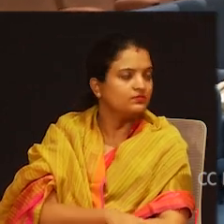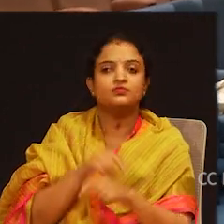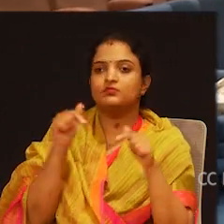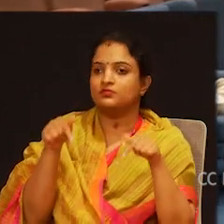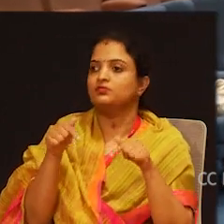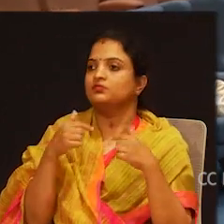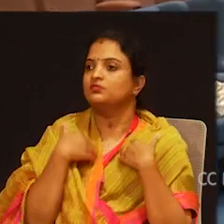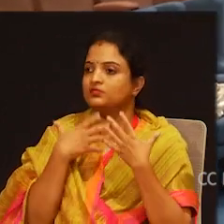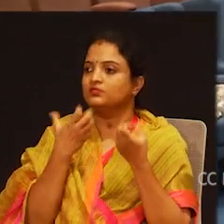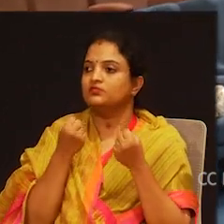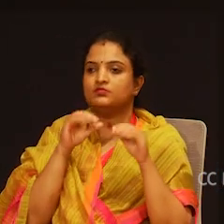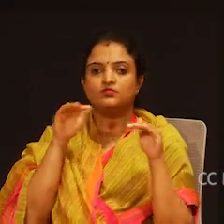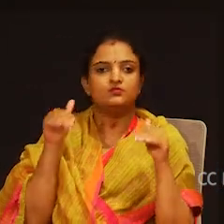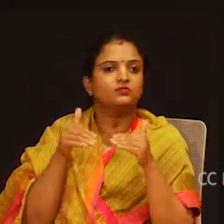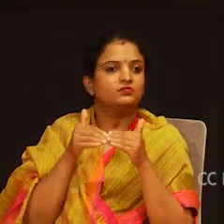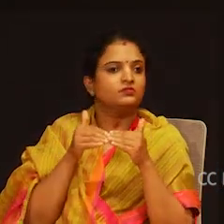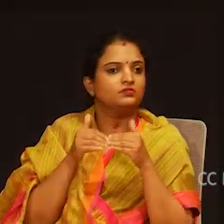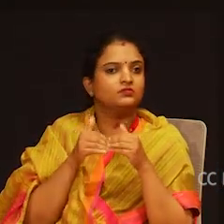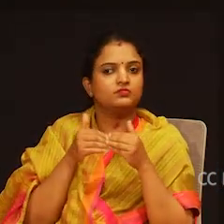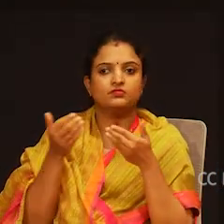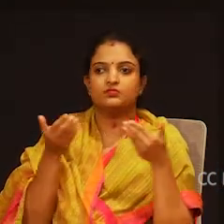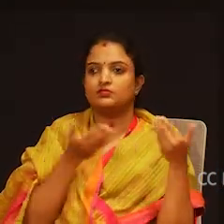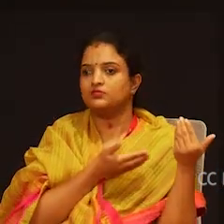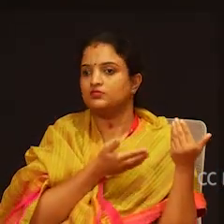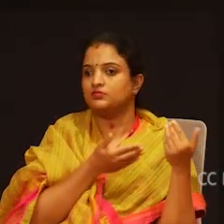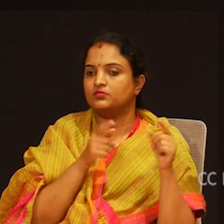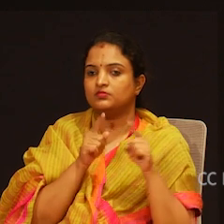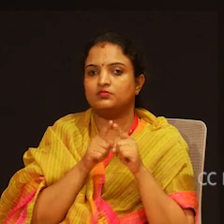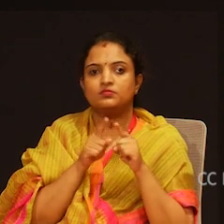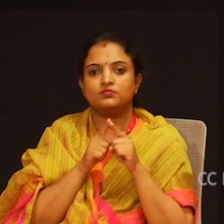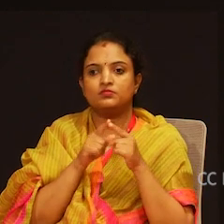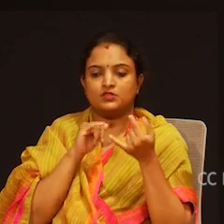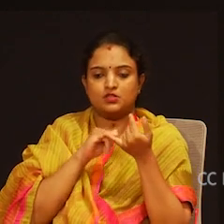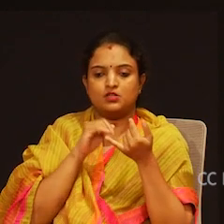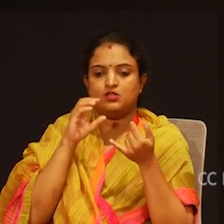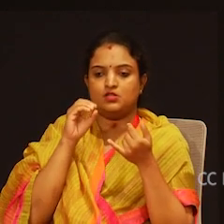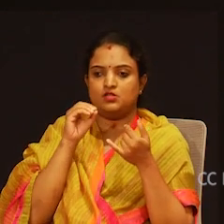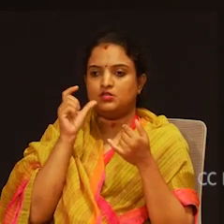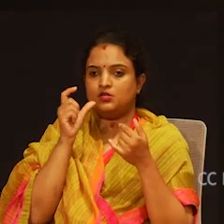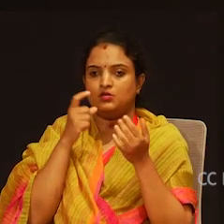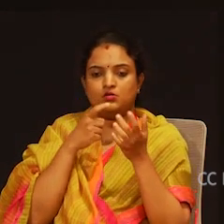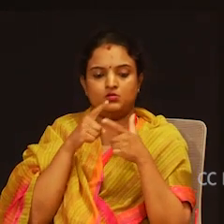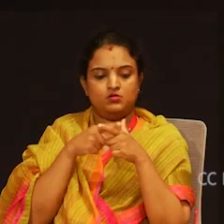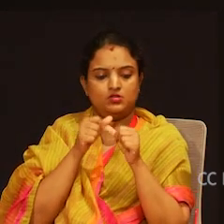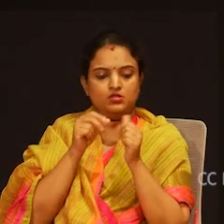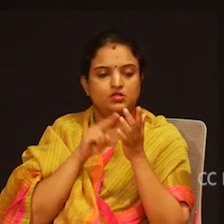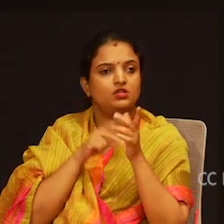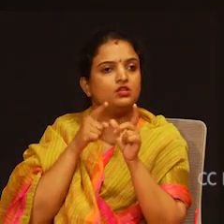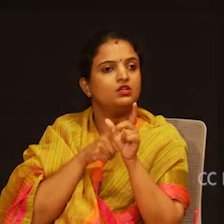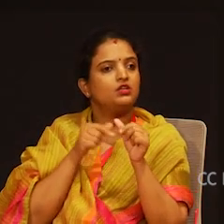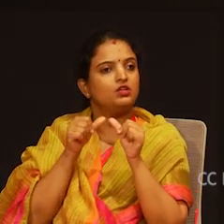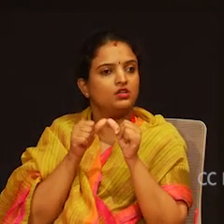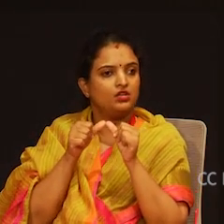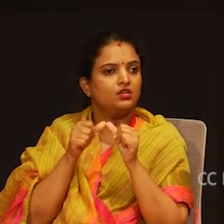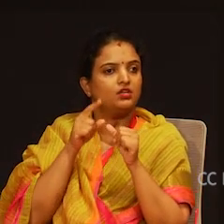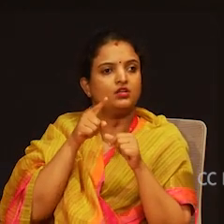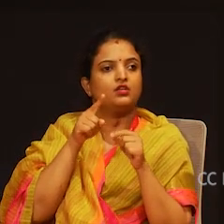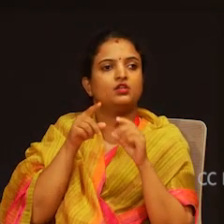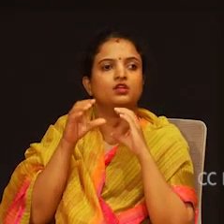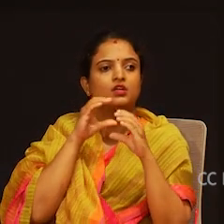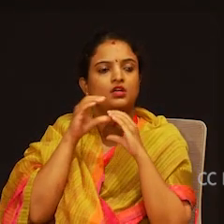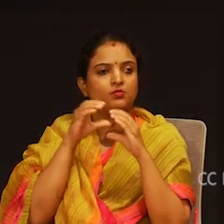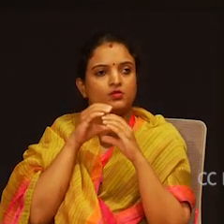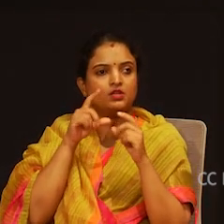Now, I'd like to invite Professor Saujanya Puri, Director, Career Guidance and Dean Center for Language and